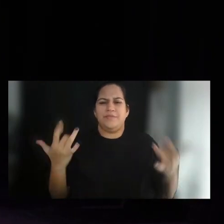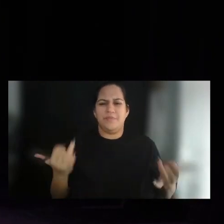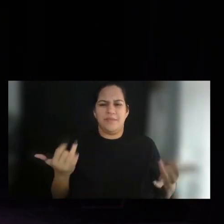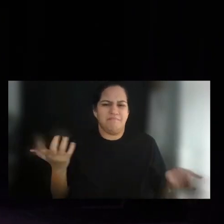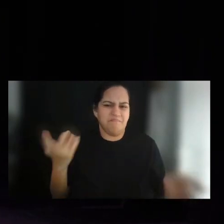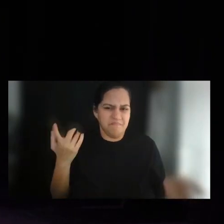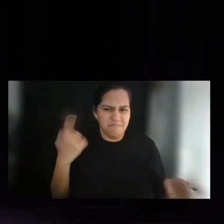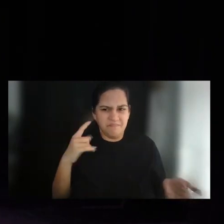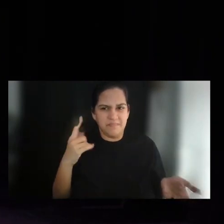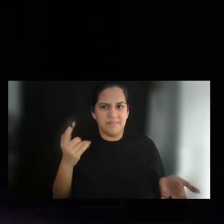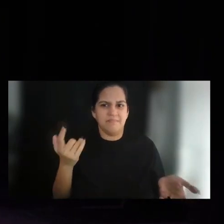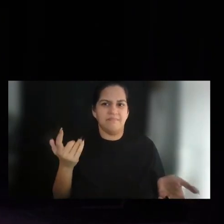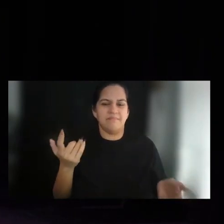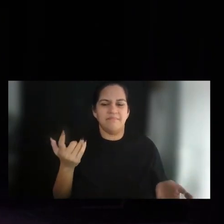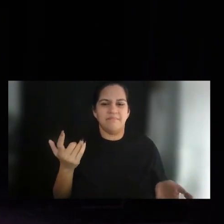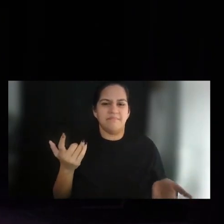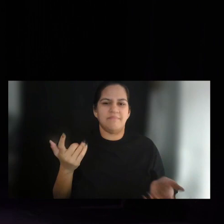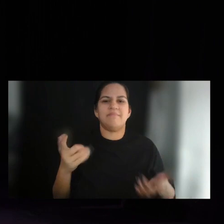Fair Play.